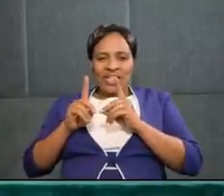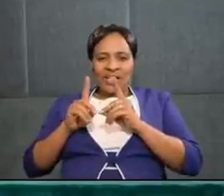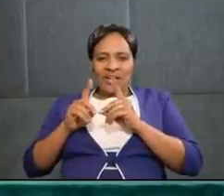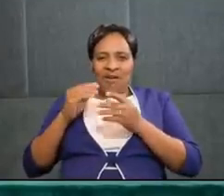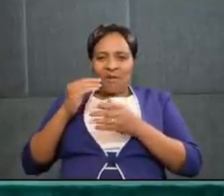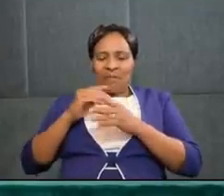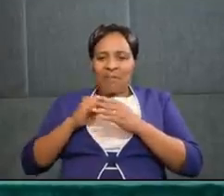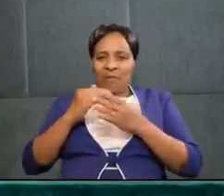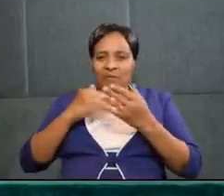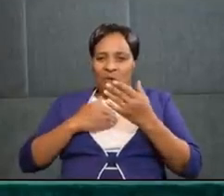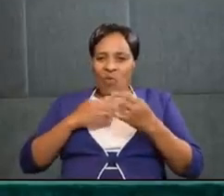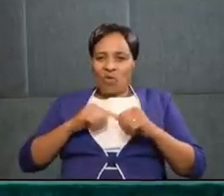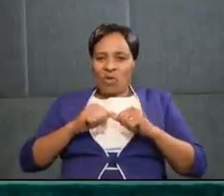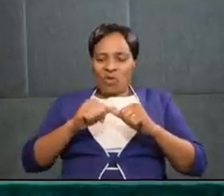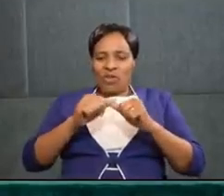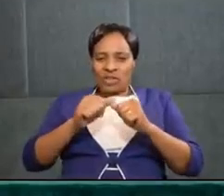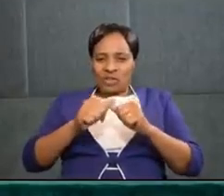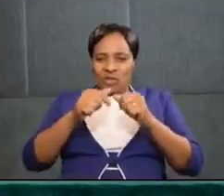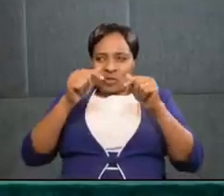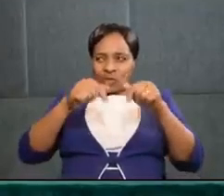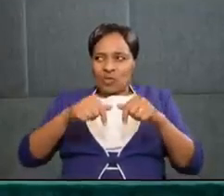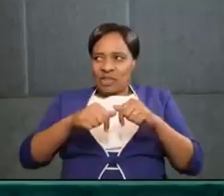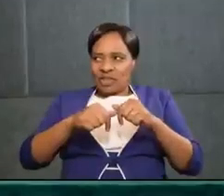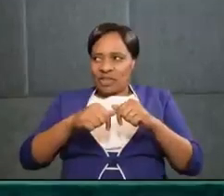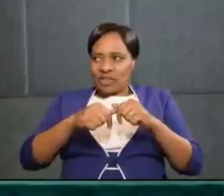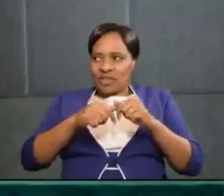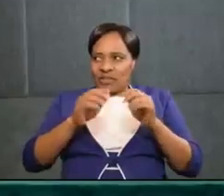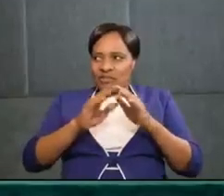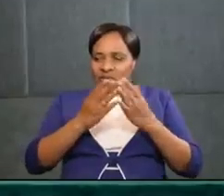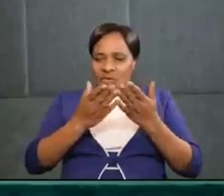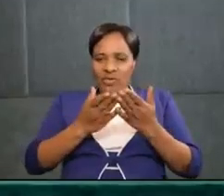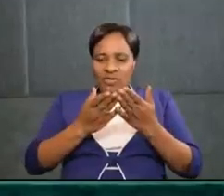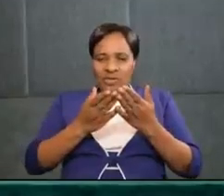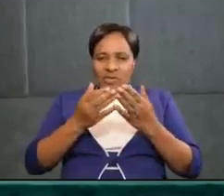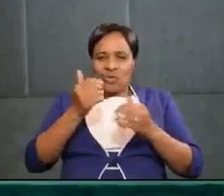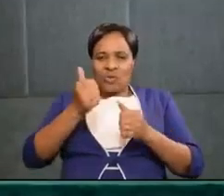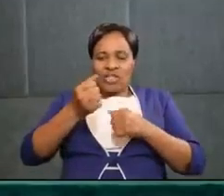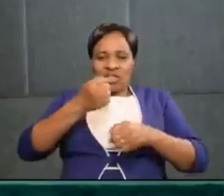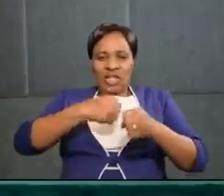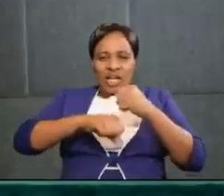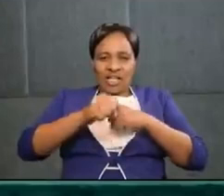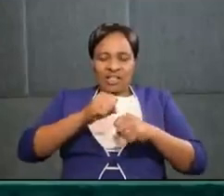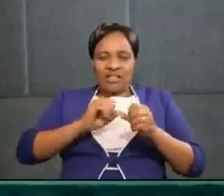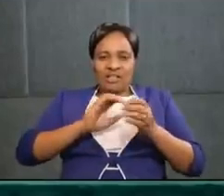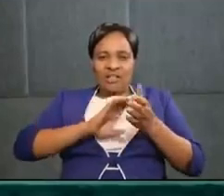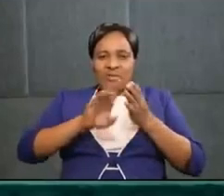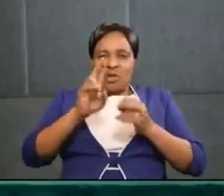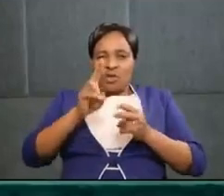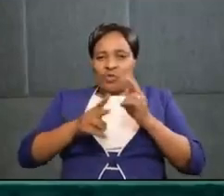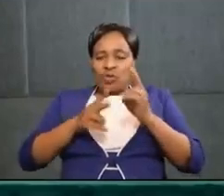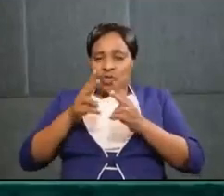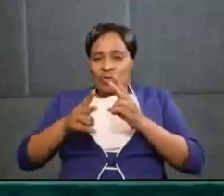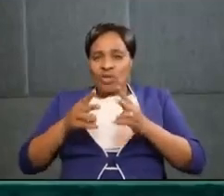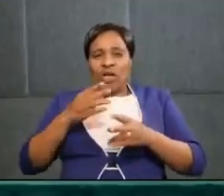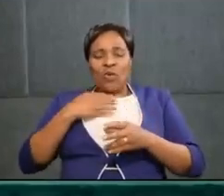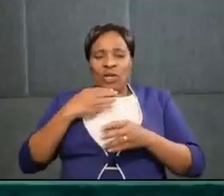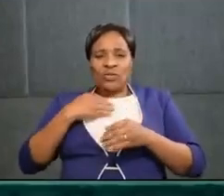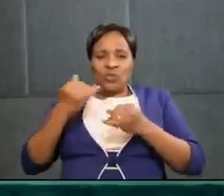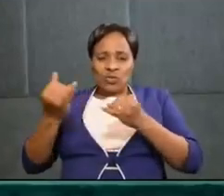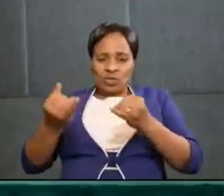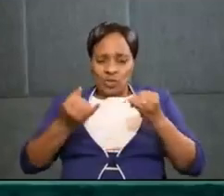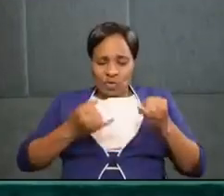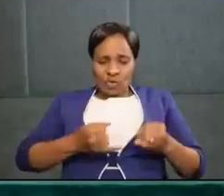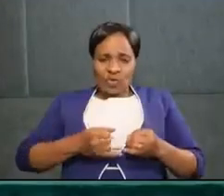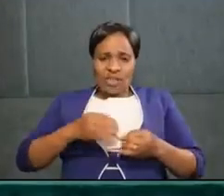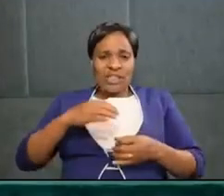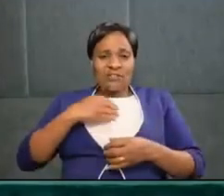But before we continue with today's book, that is Acts chapter 22, I would like to introduce